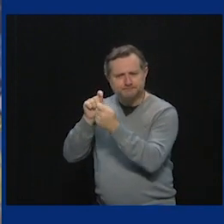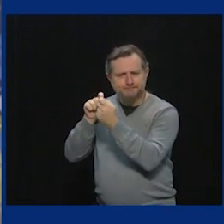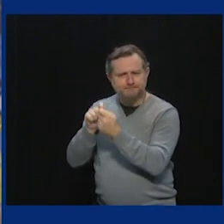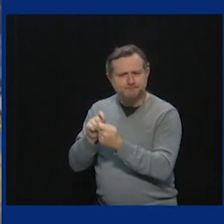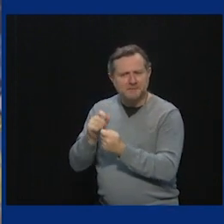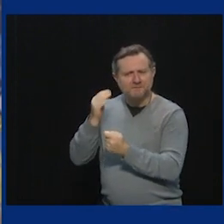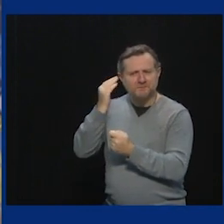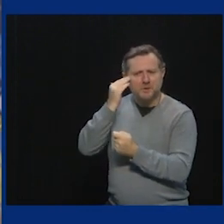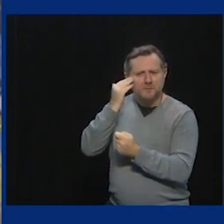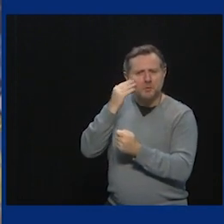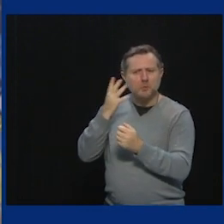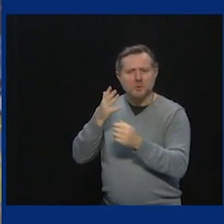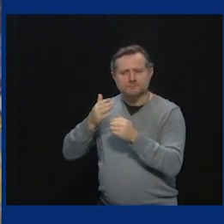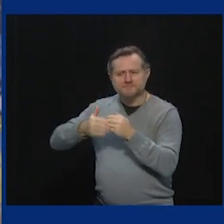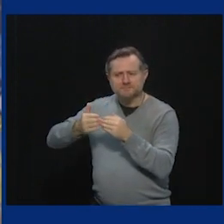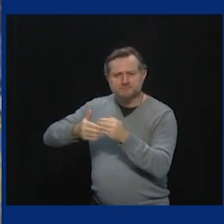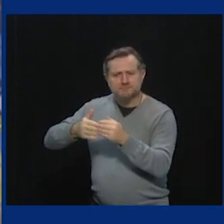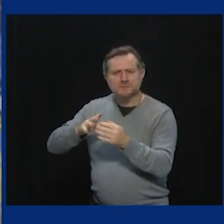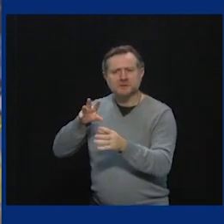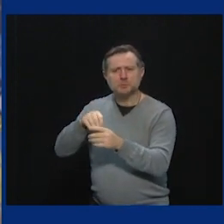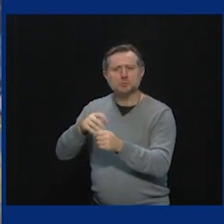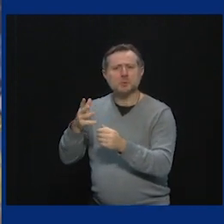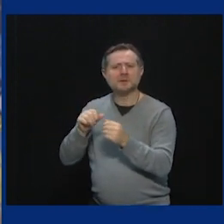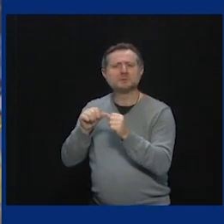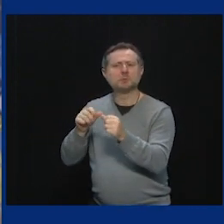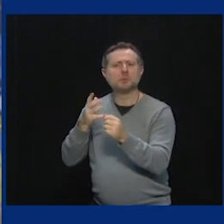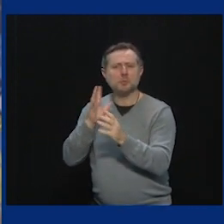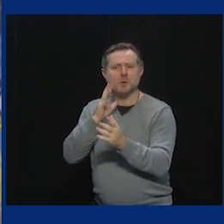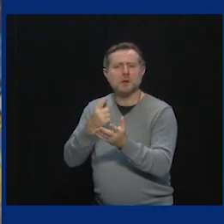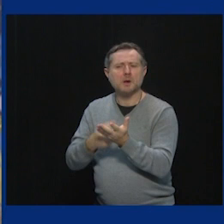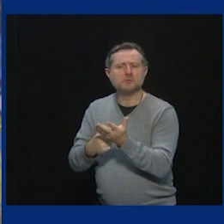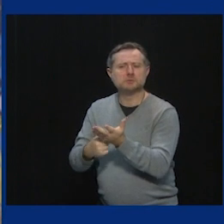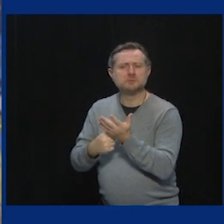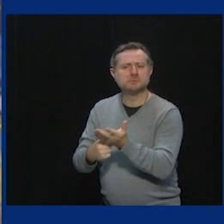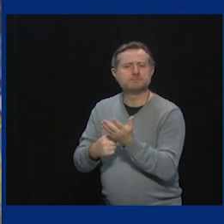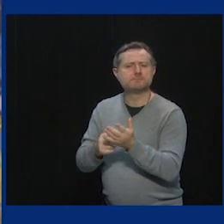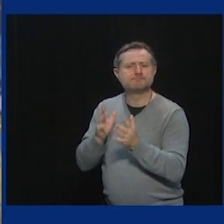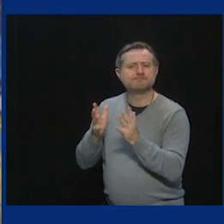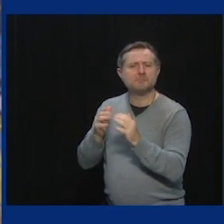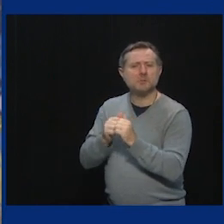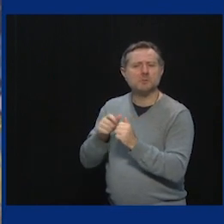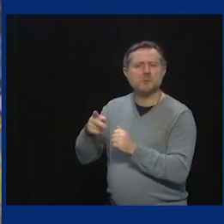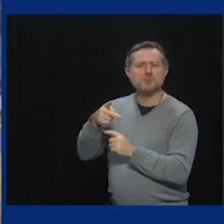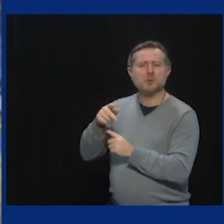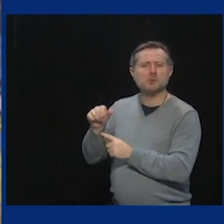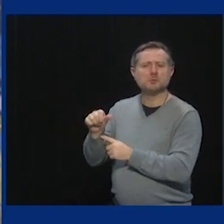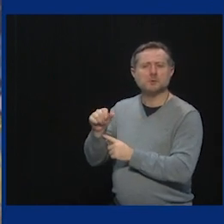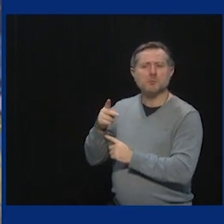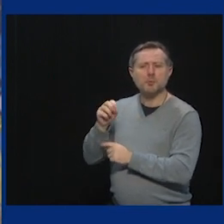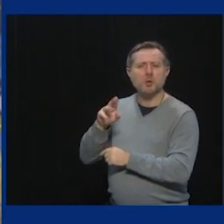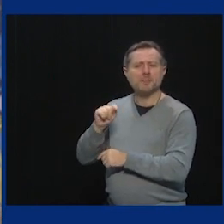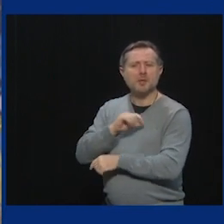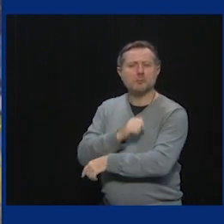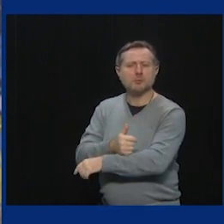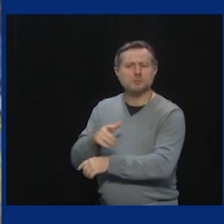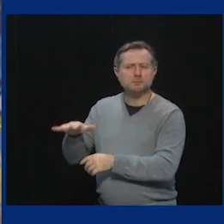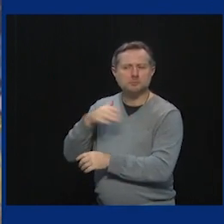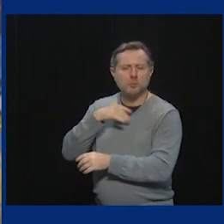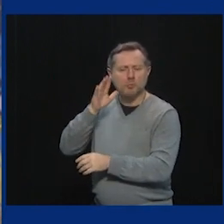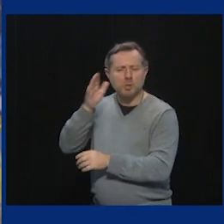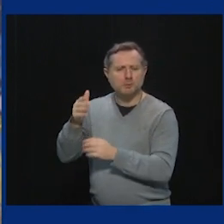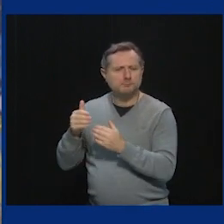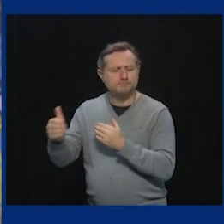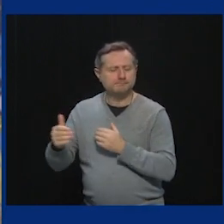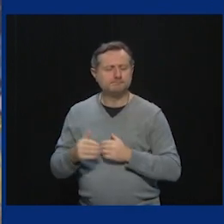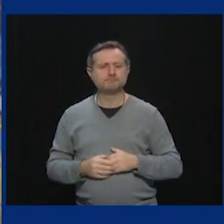cost, and I'll be having more conversations with the authority on that directly, and hearing from the people